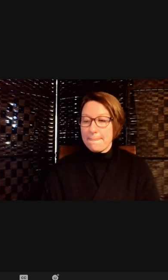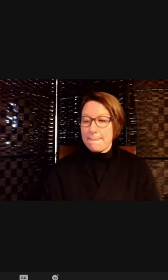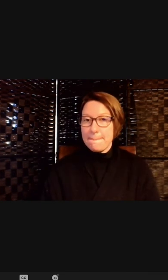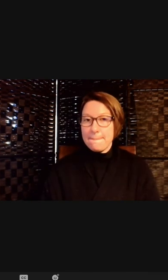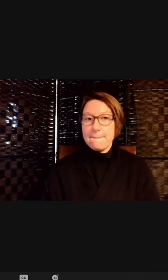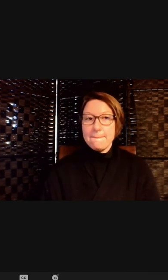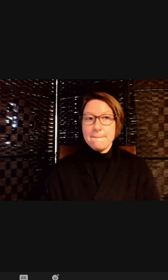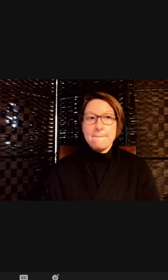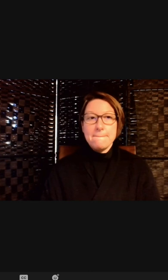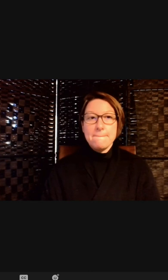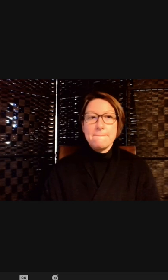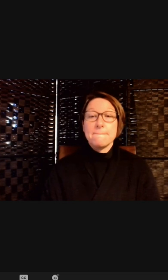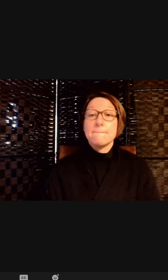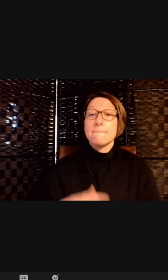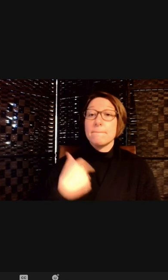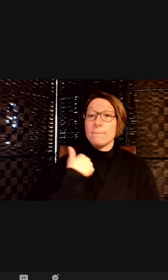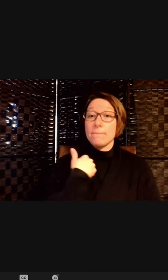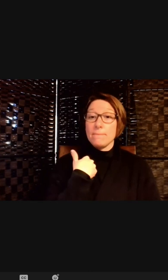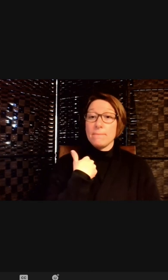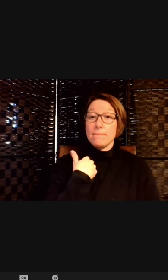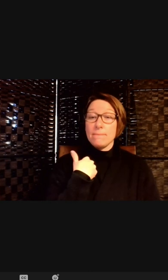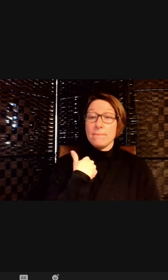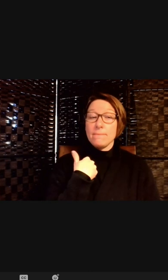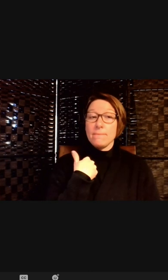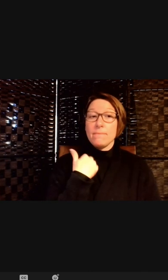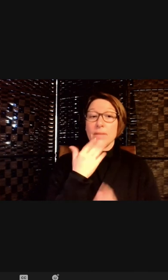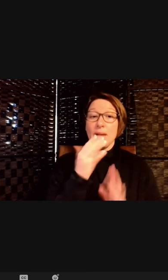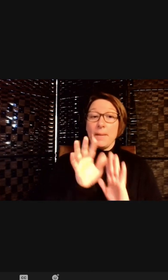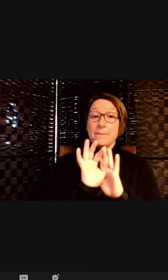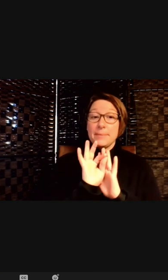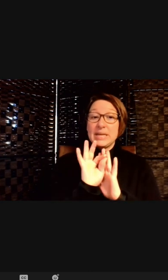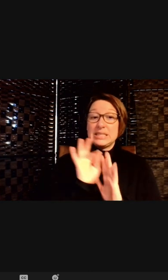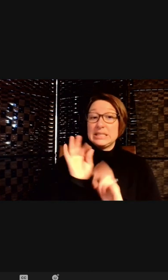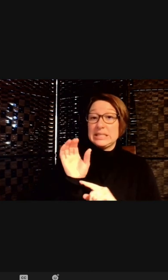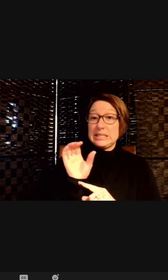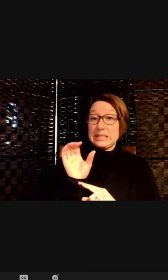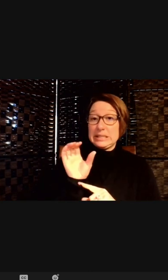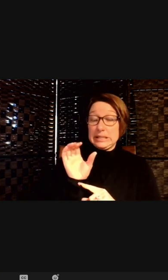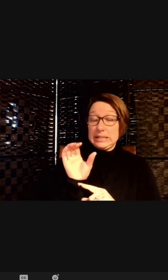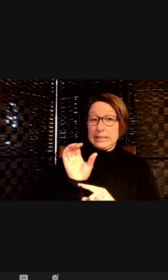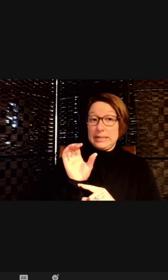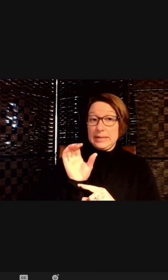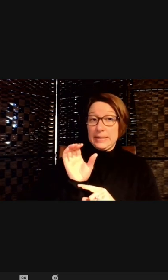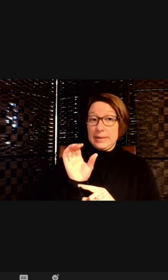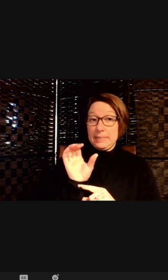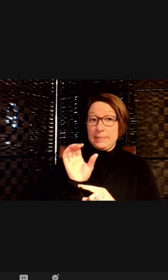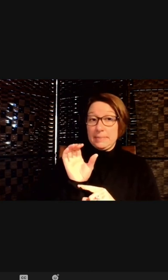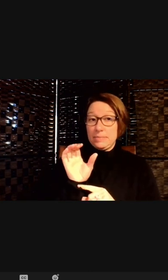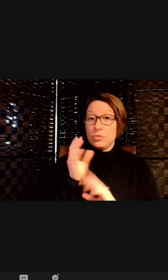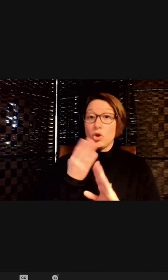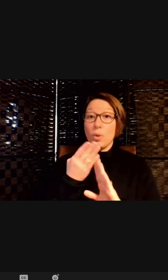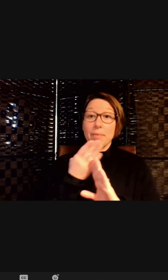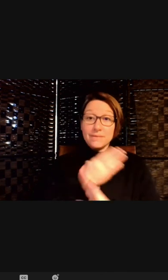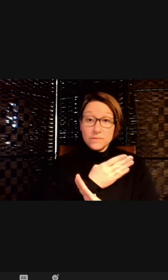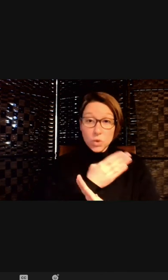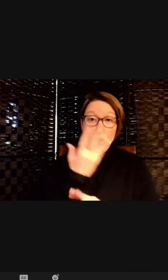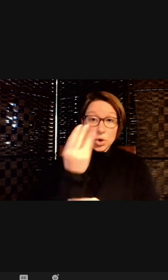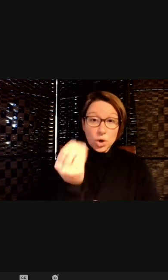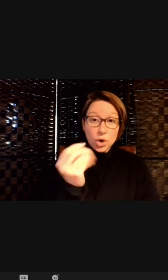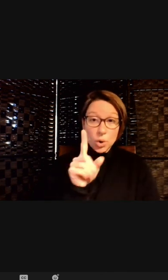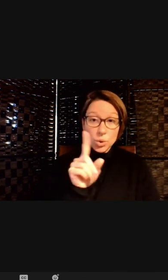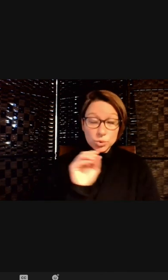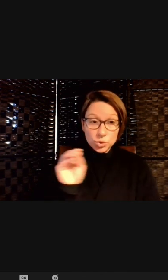All right. So I did indicate that I would say C in this one. On multiple occasions prior to the